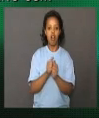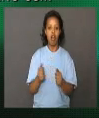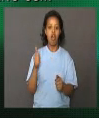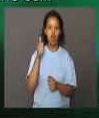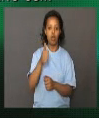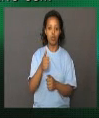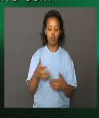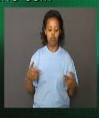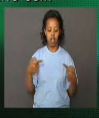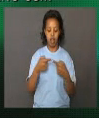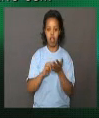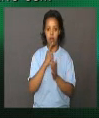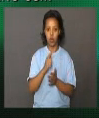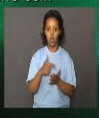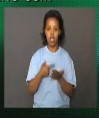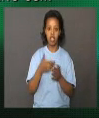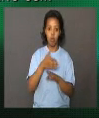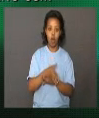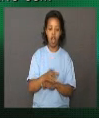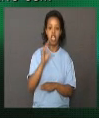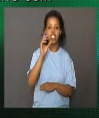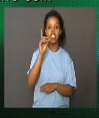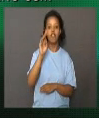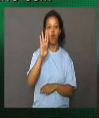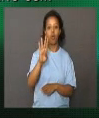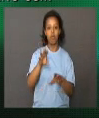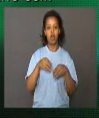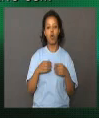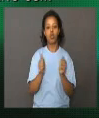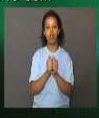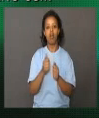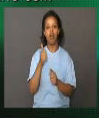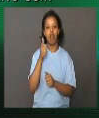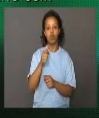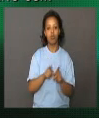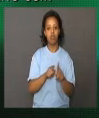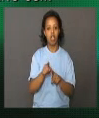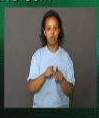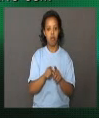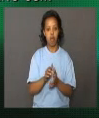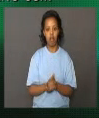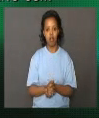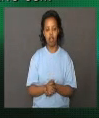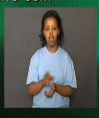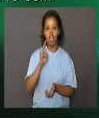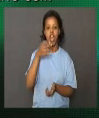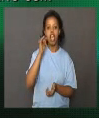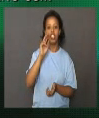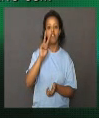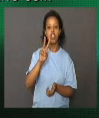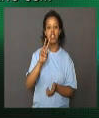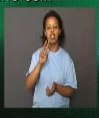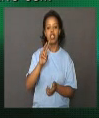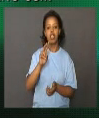has connected with the CD4 receptors. The HIV